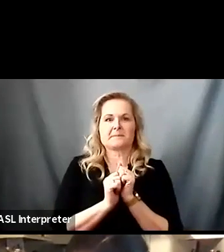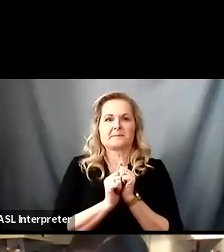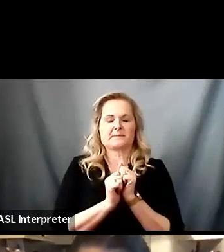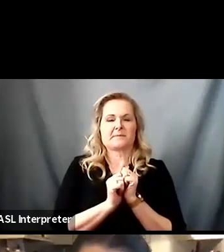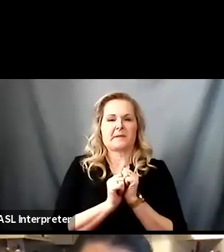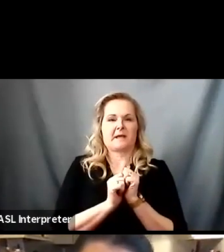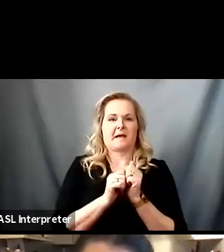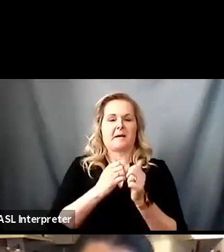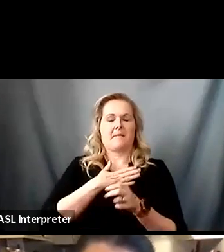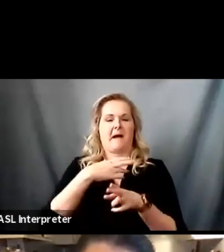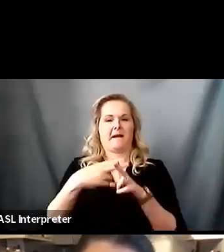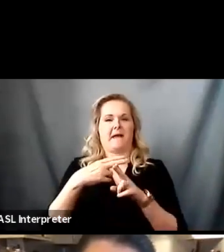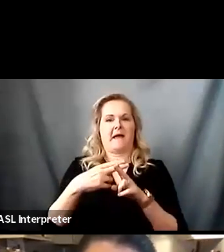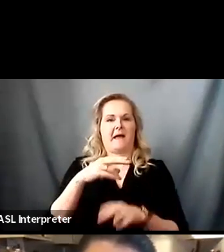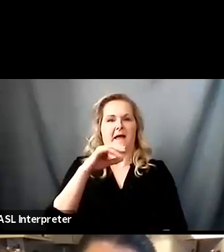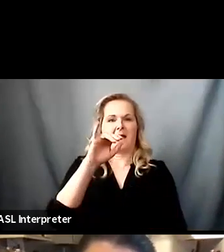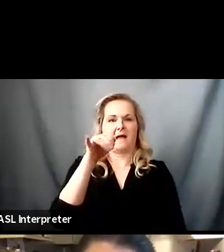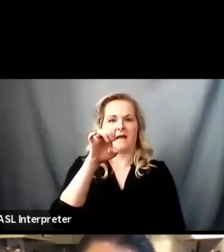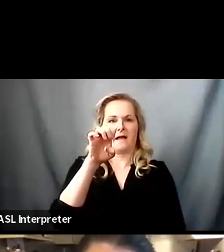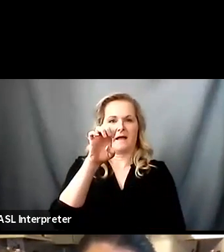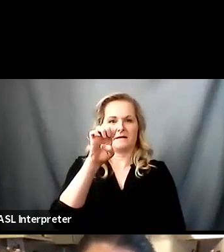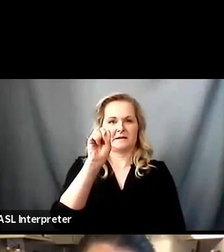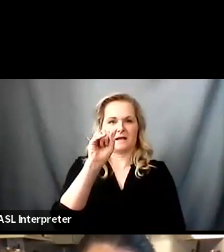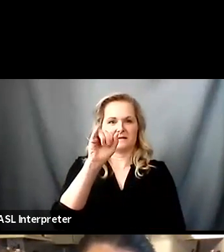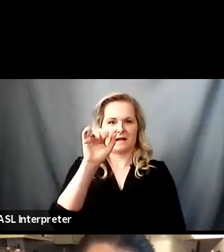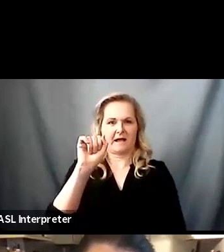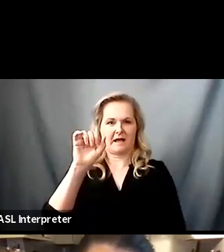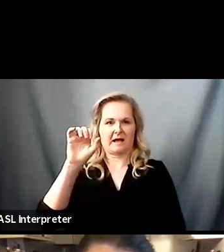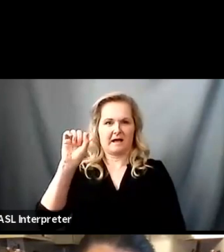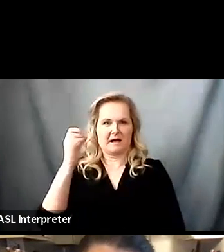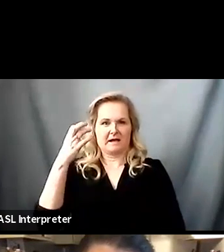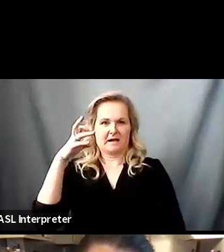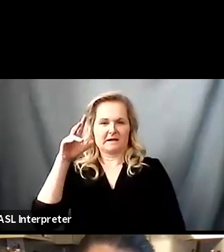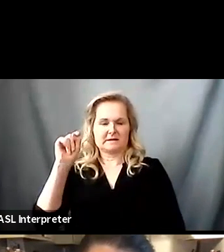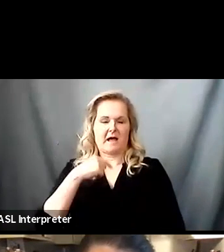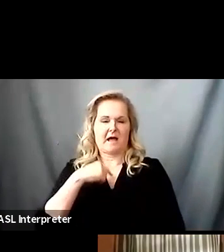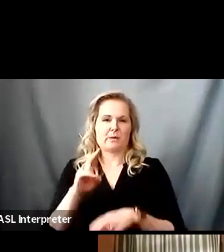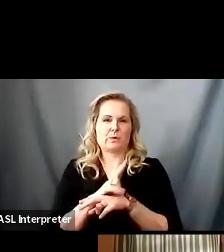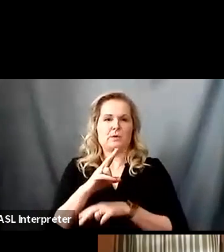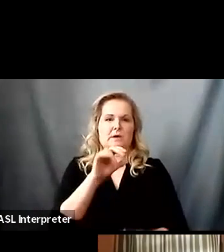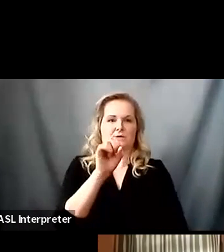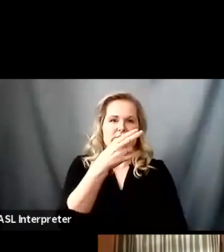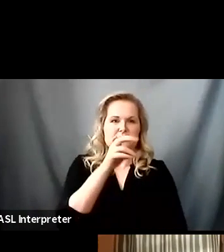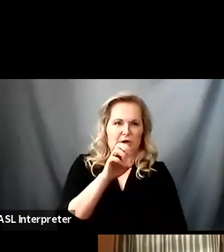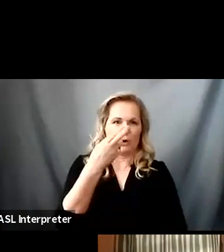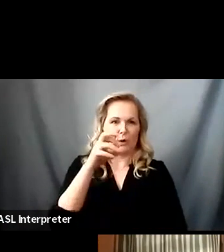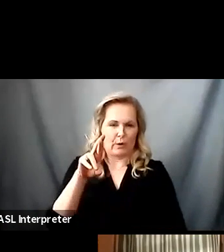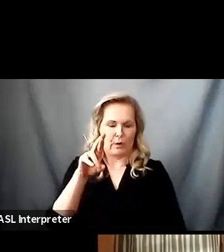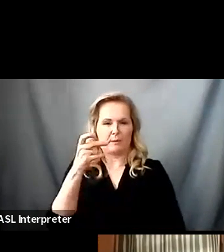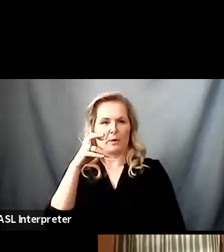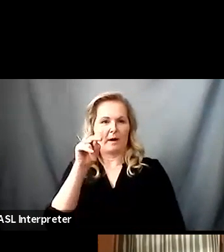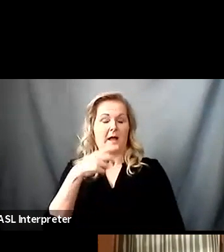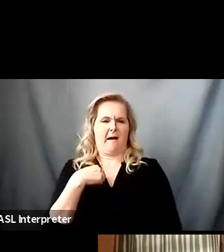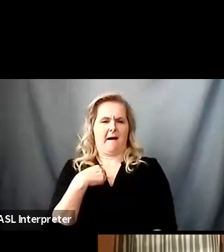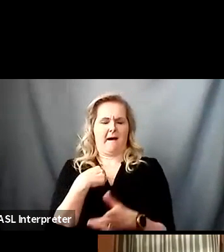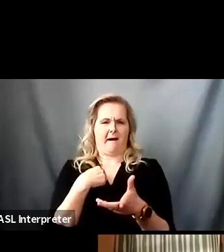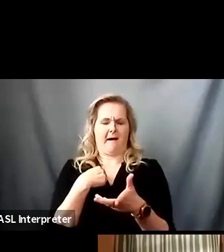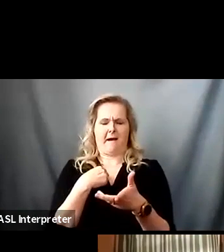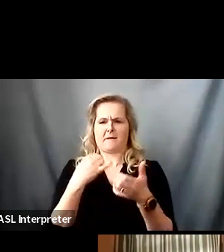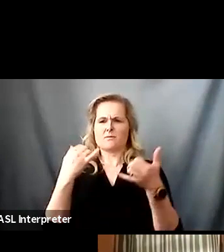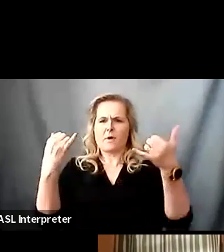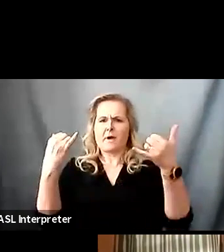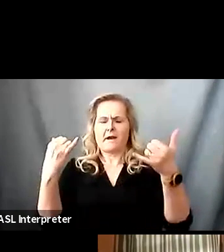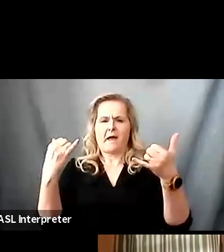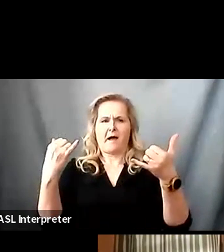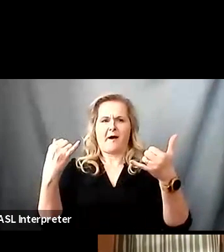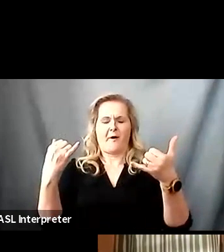Tanshe, my name is Jessica Schacht. I use she, her pronouns. And I am currently